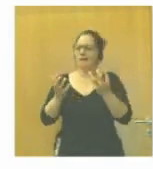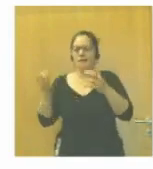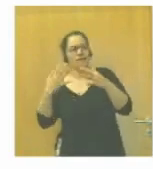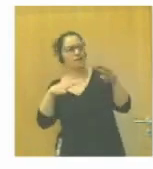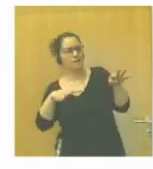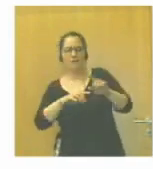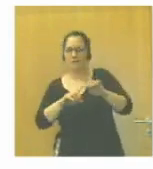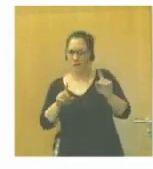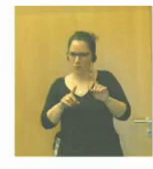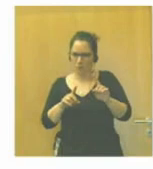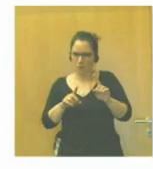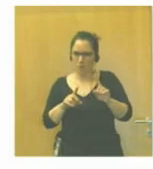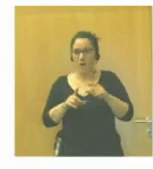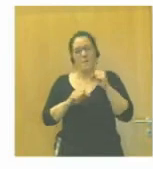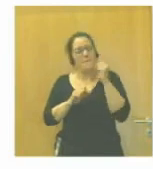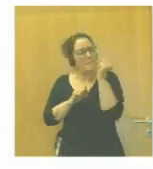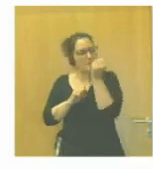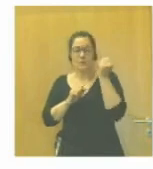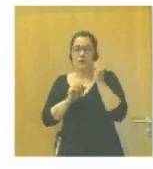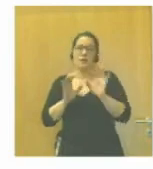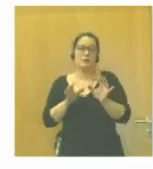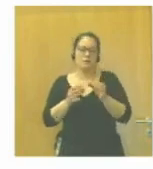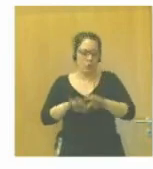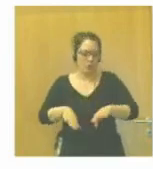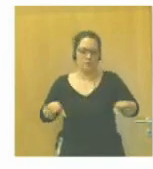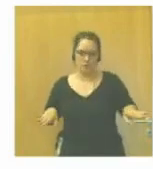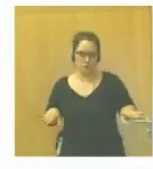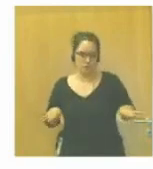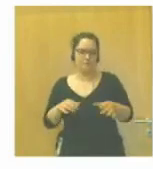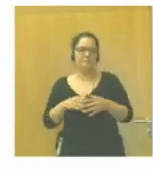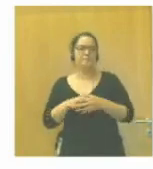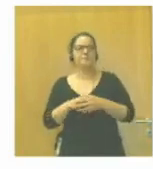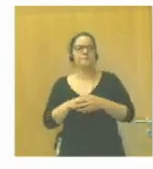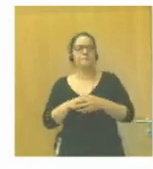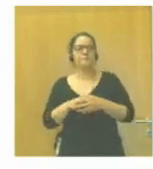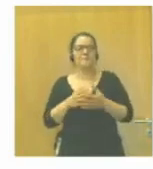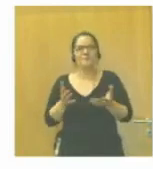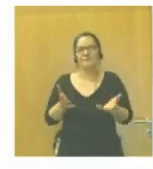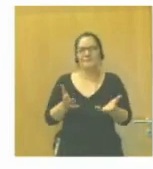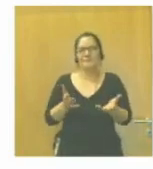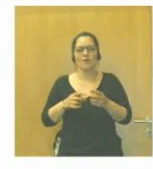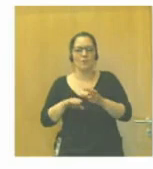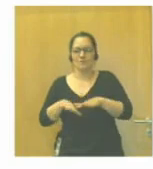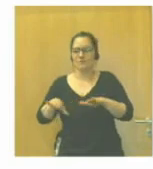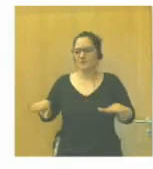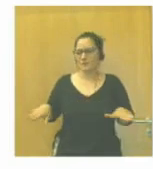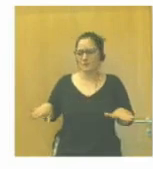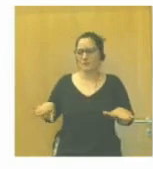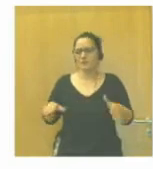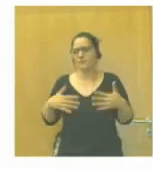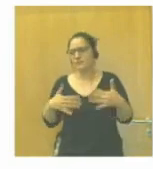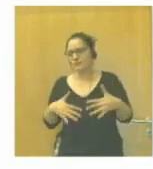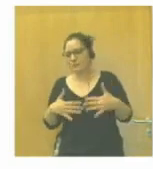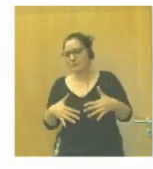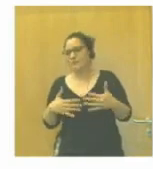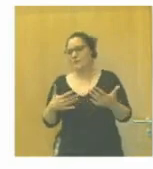our 50 something lens and we say, you know, you have so much to look forward to. That's your first breakup. Or why would you